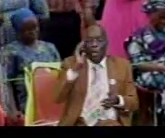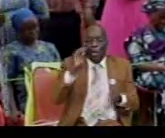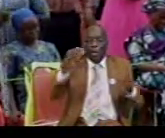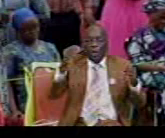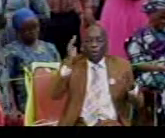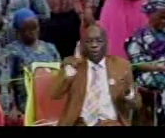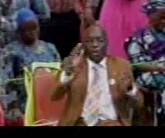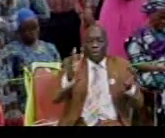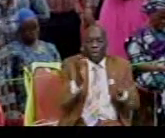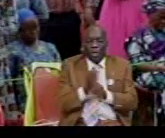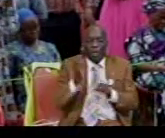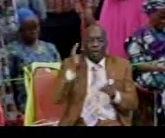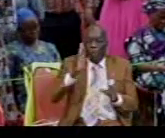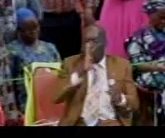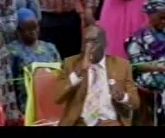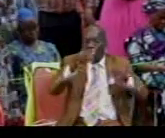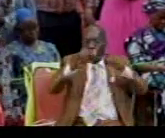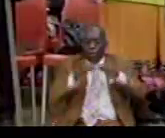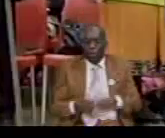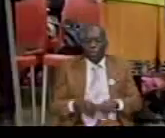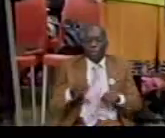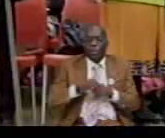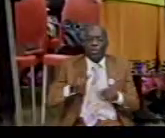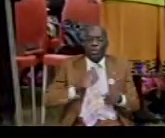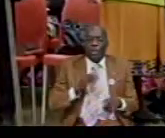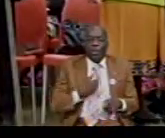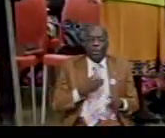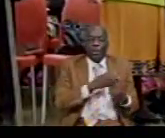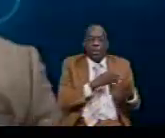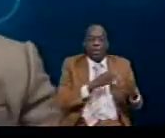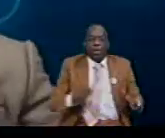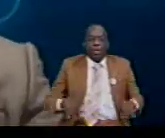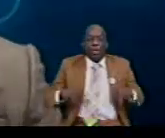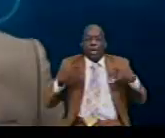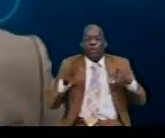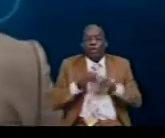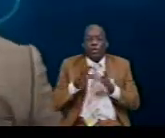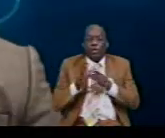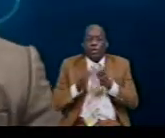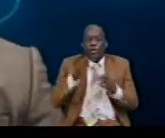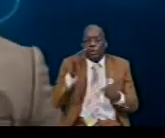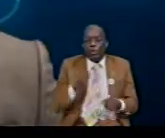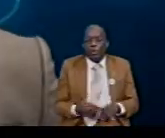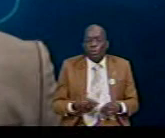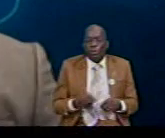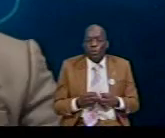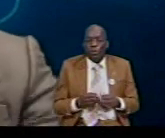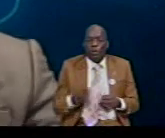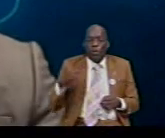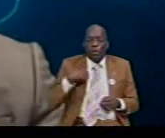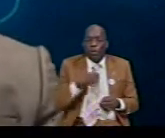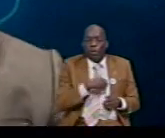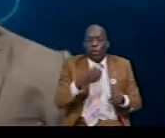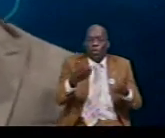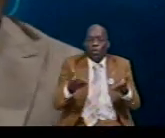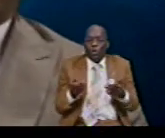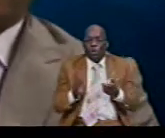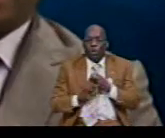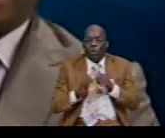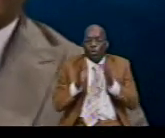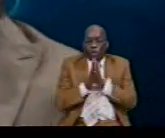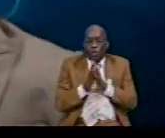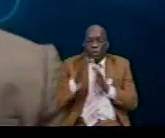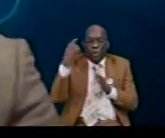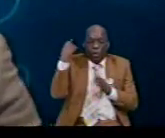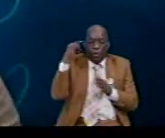In Jesus' name we pray. We'll be going to intercessory prayer. Now we're praying for the